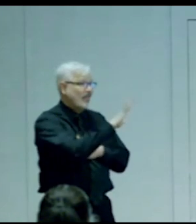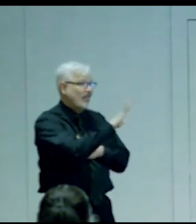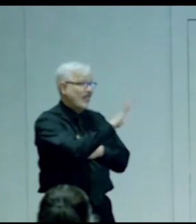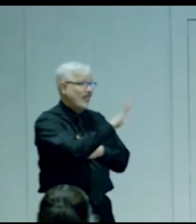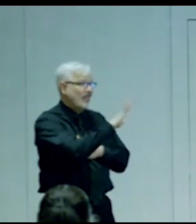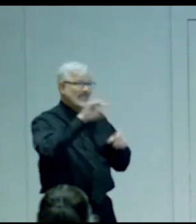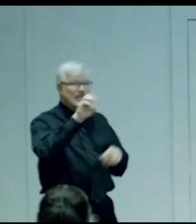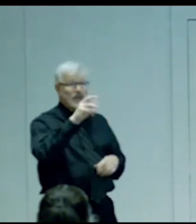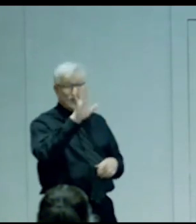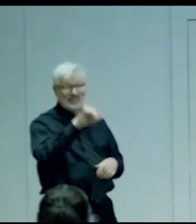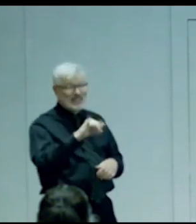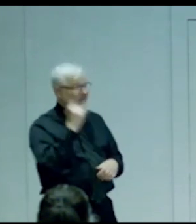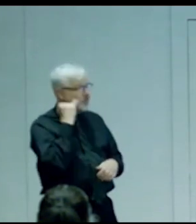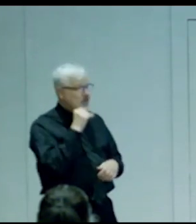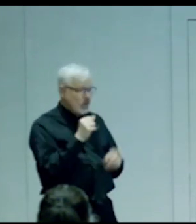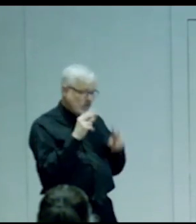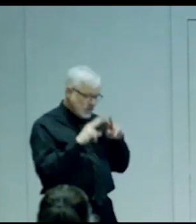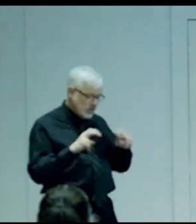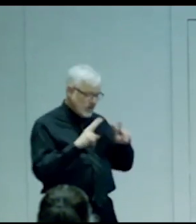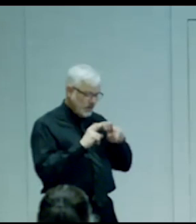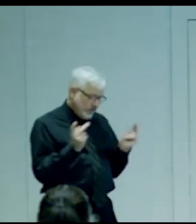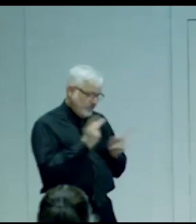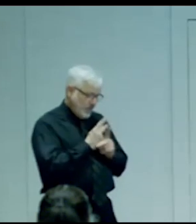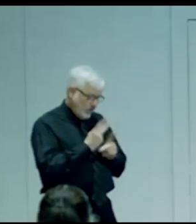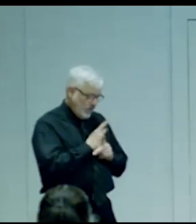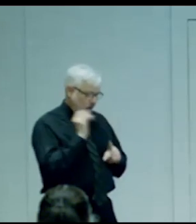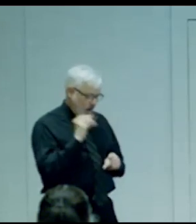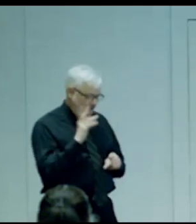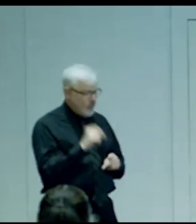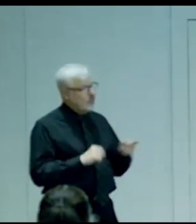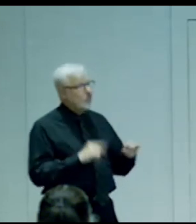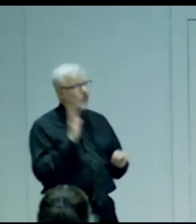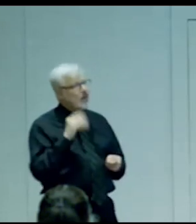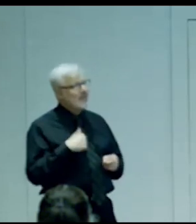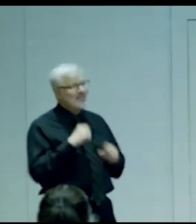don't figure this out and deal with this is going to end up with